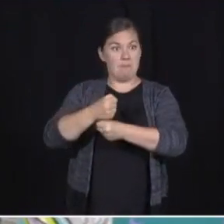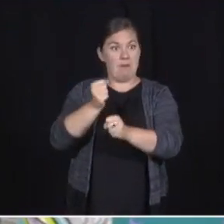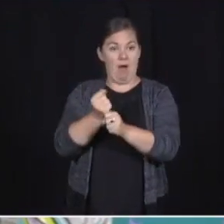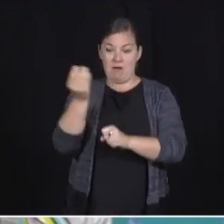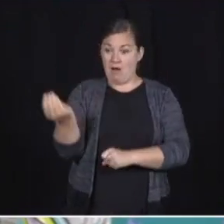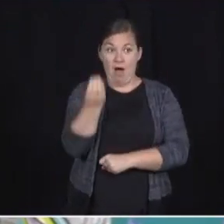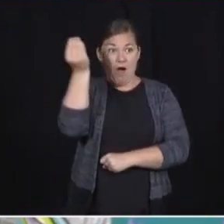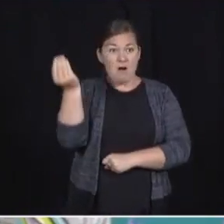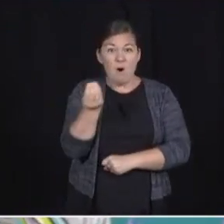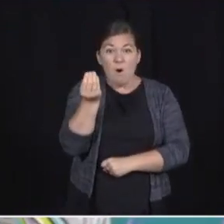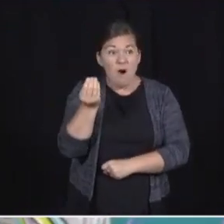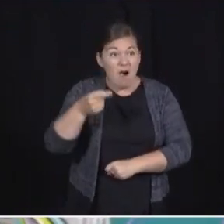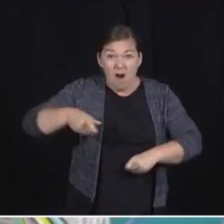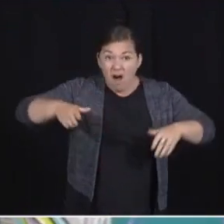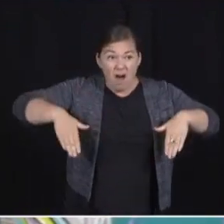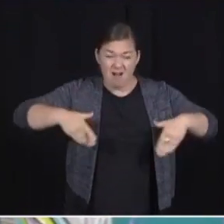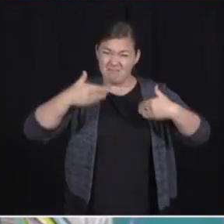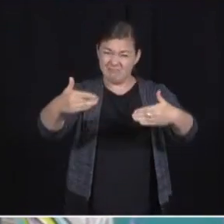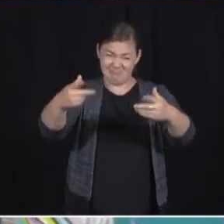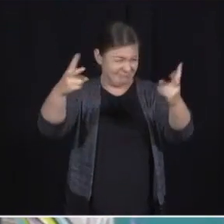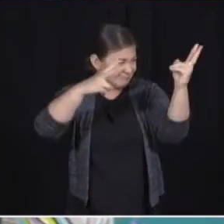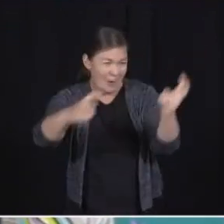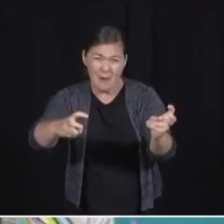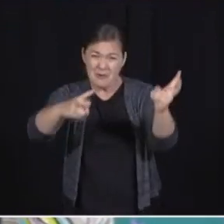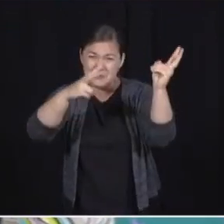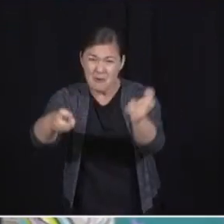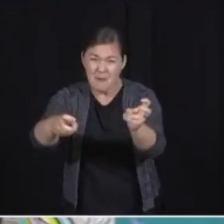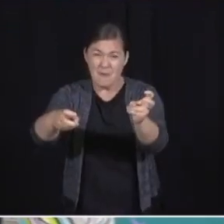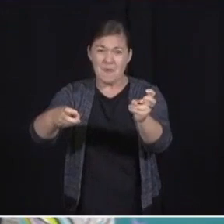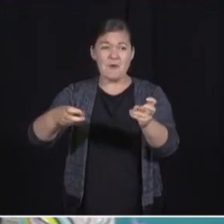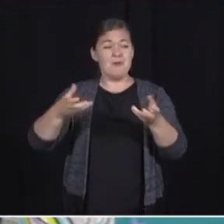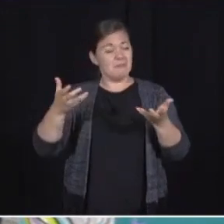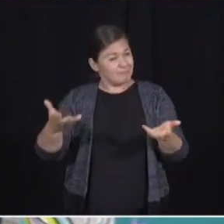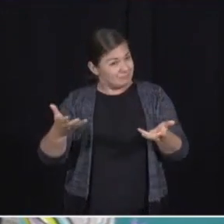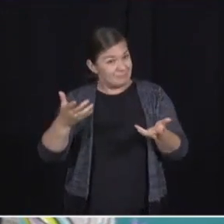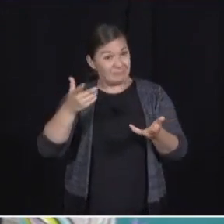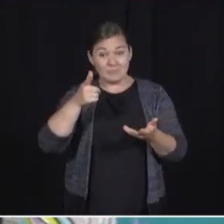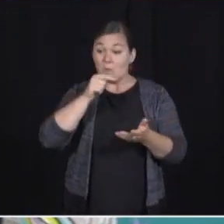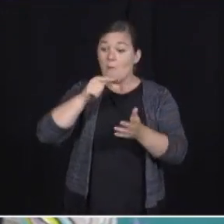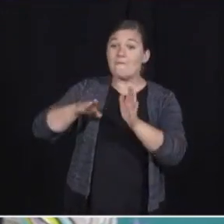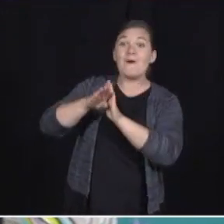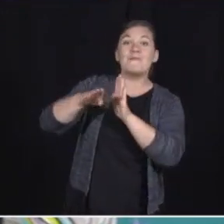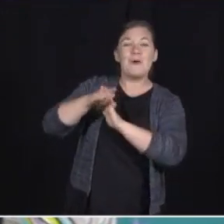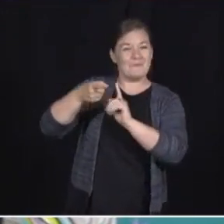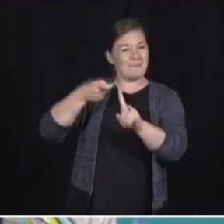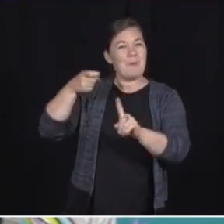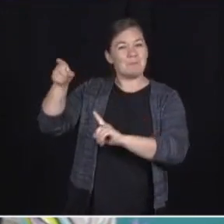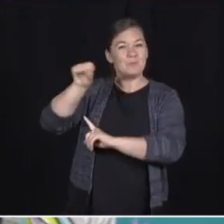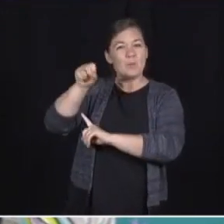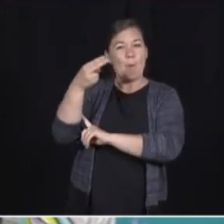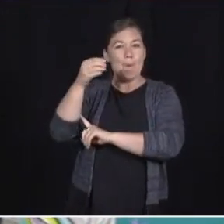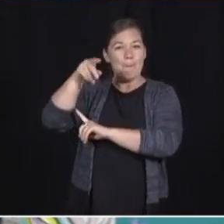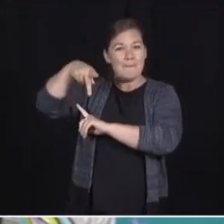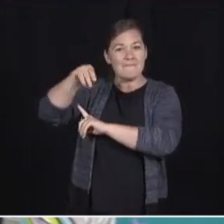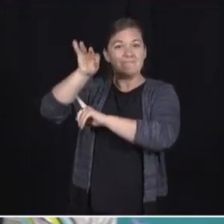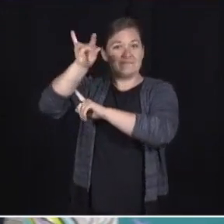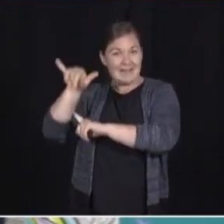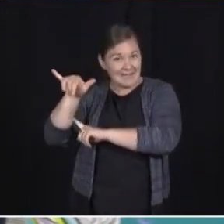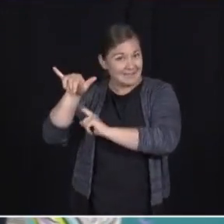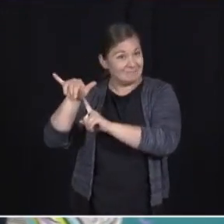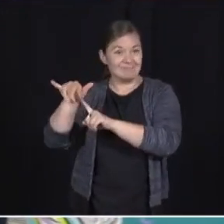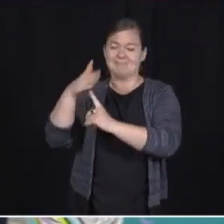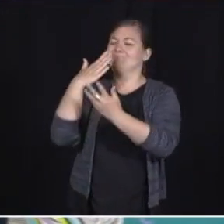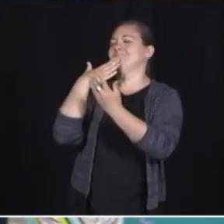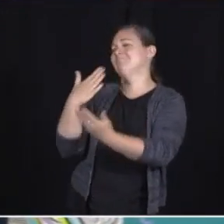brightest minds at Shopify who volunteered their time and expertise. And I want to thank the folks at Shopify and